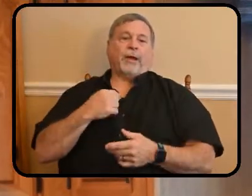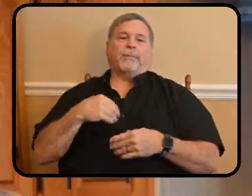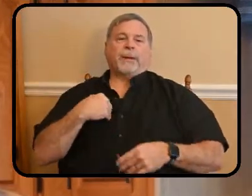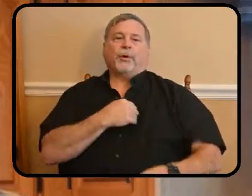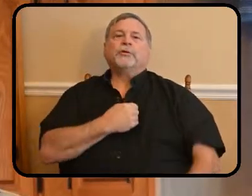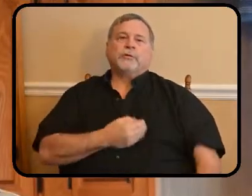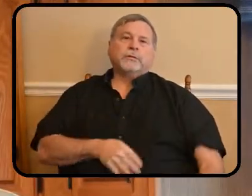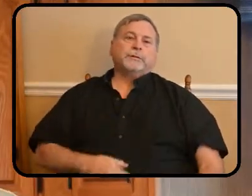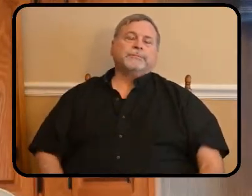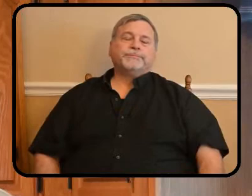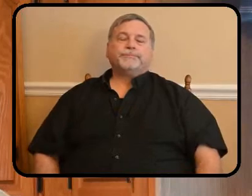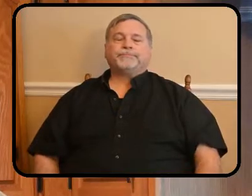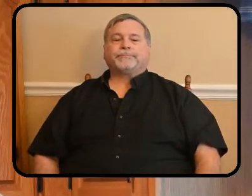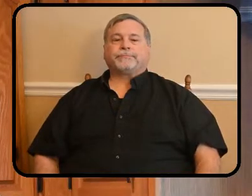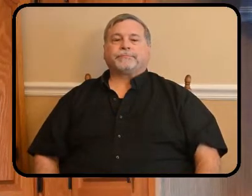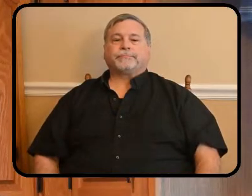members.